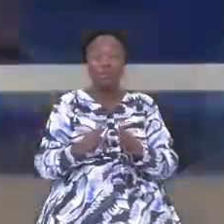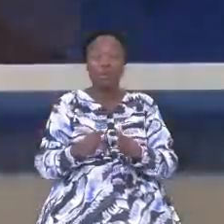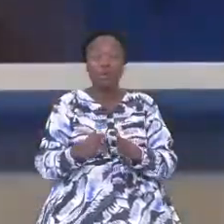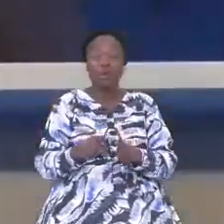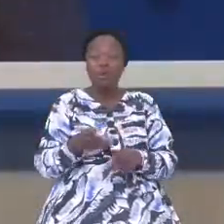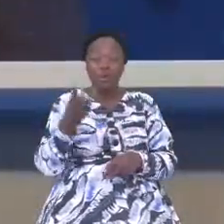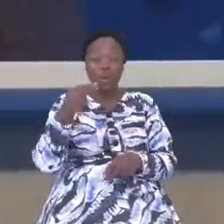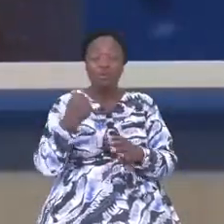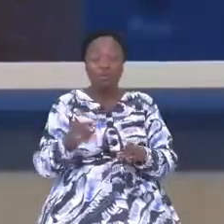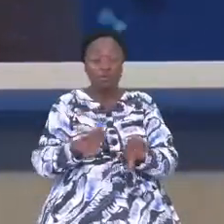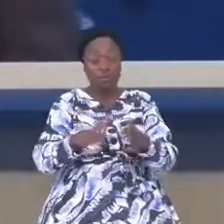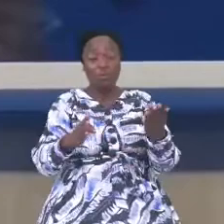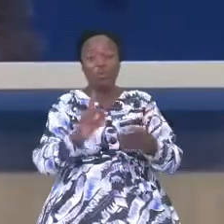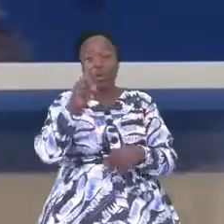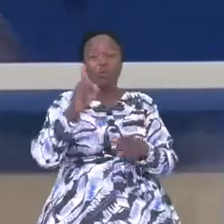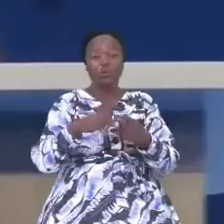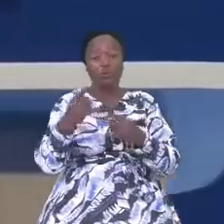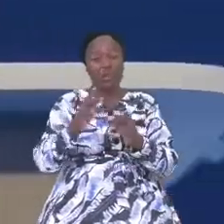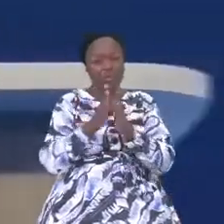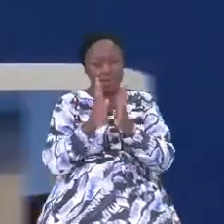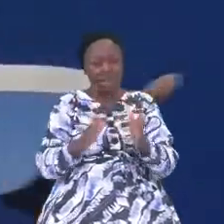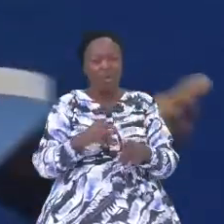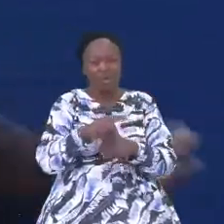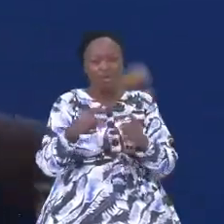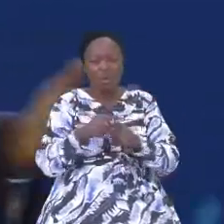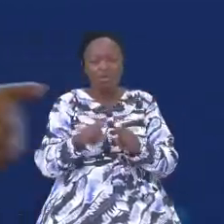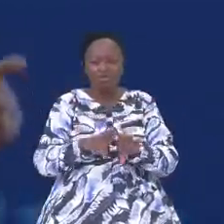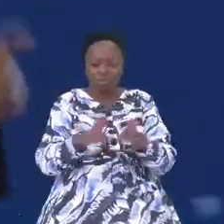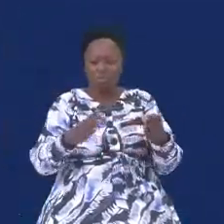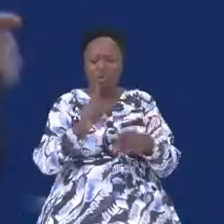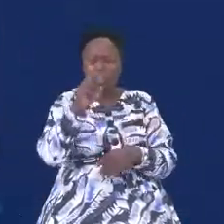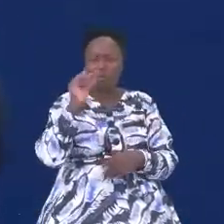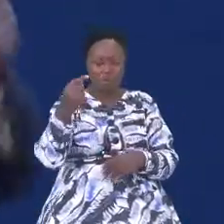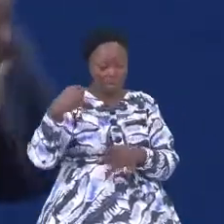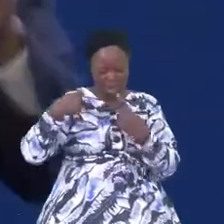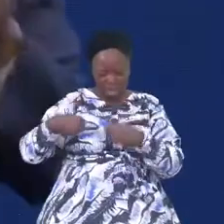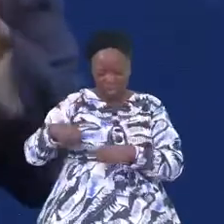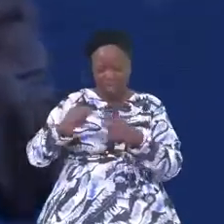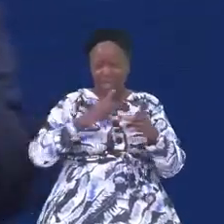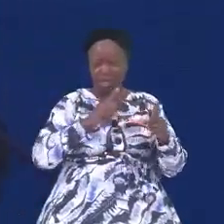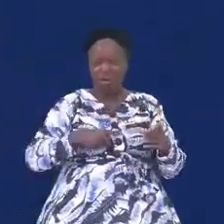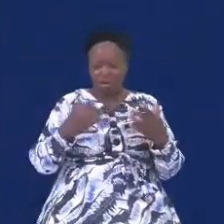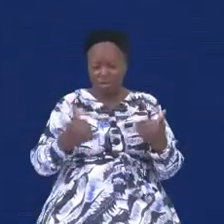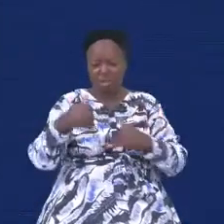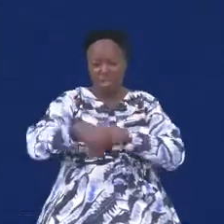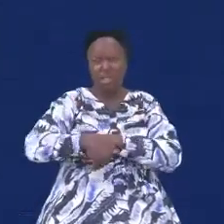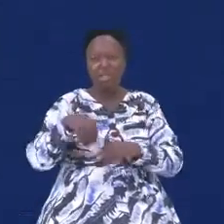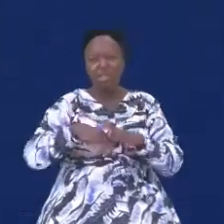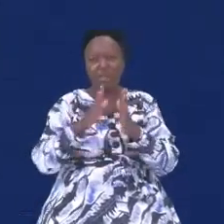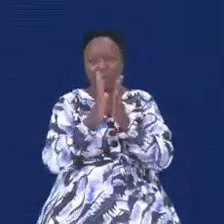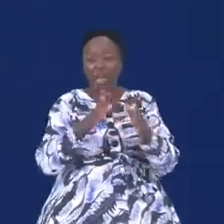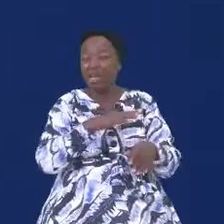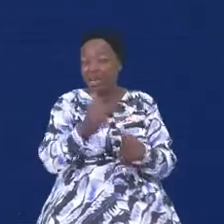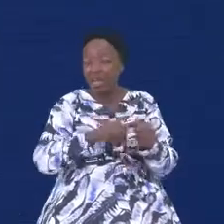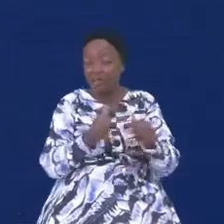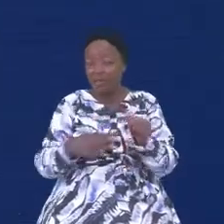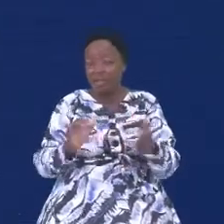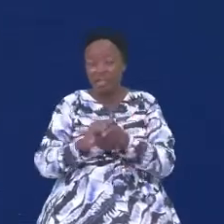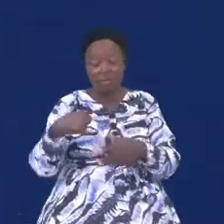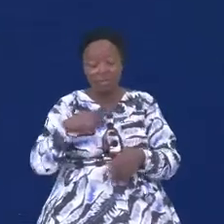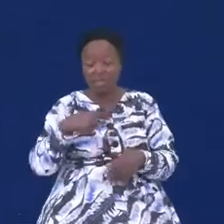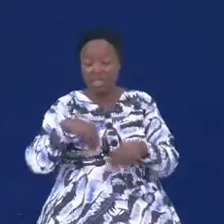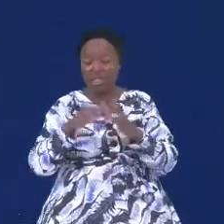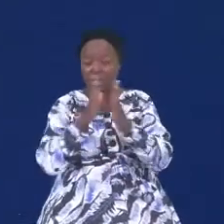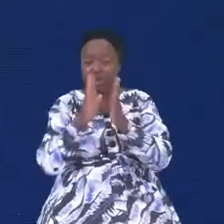to the prayer. When you open up to the prayer, everything we say in the prayer,